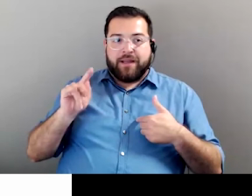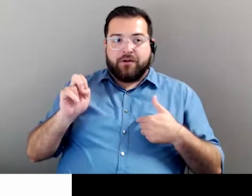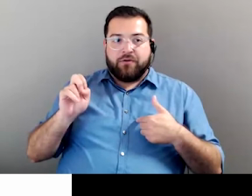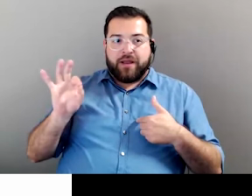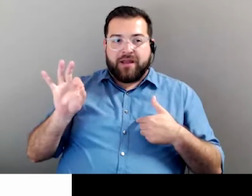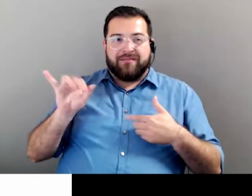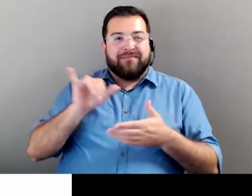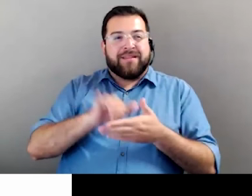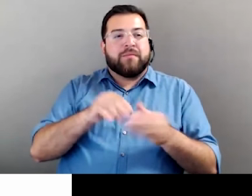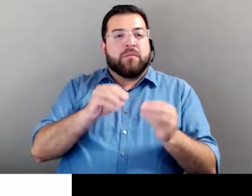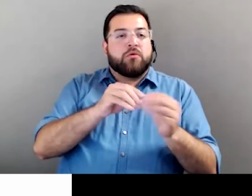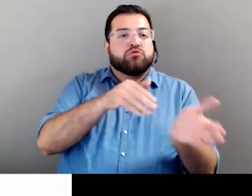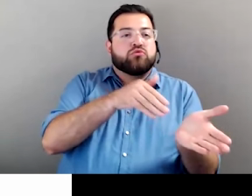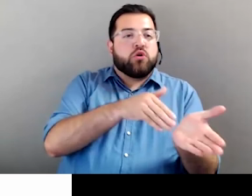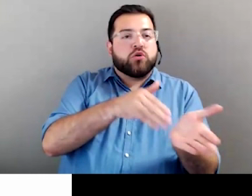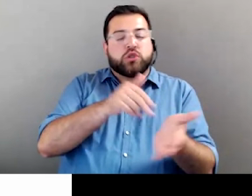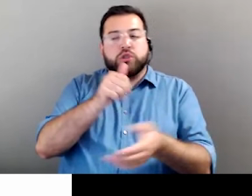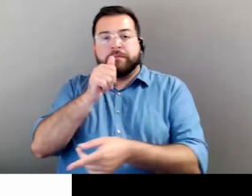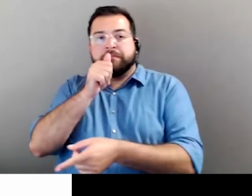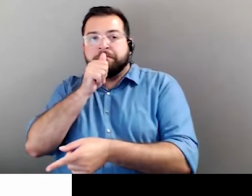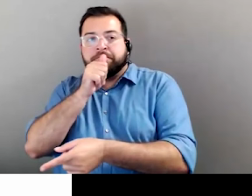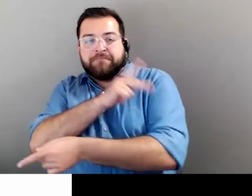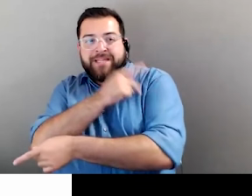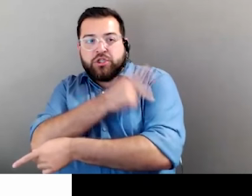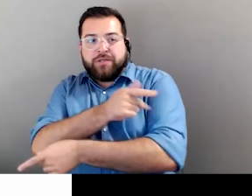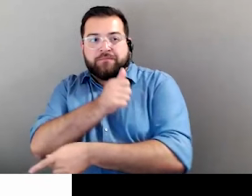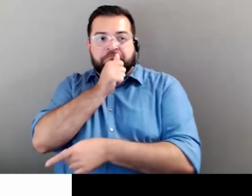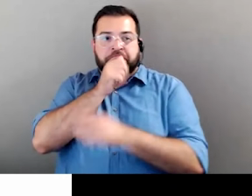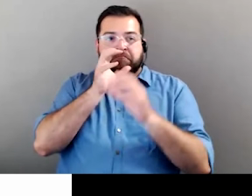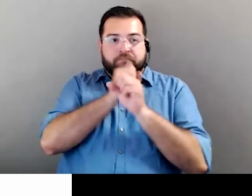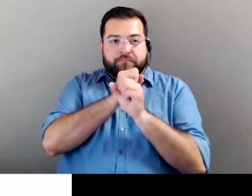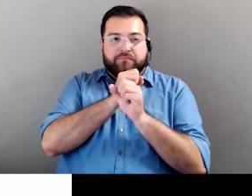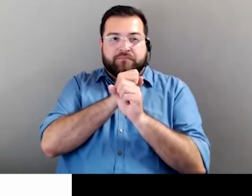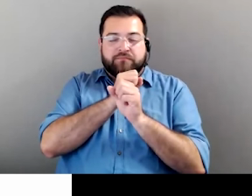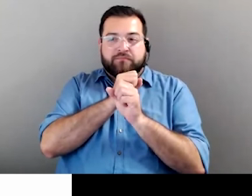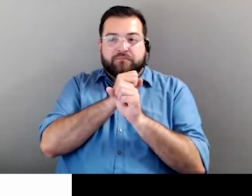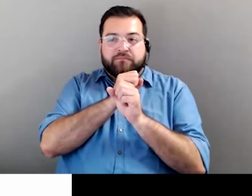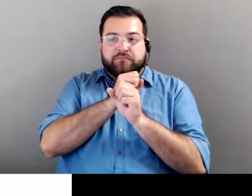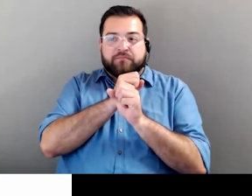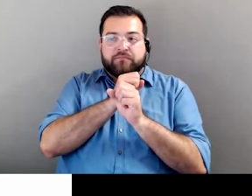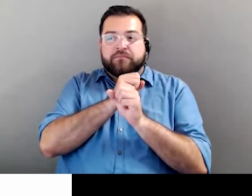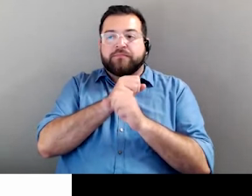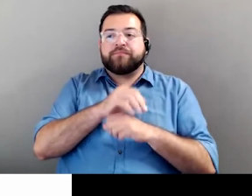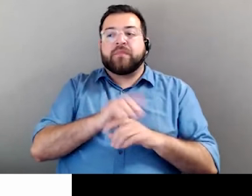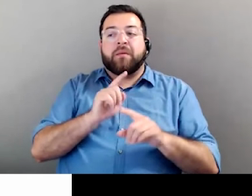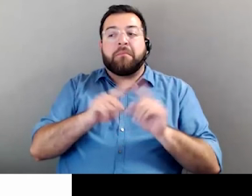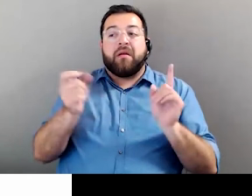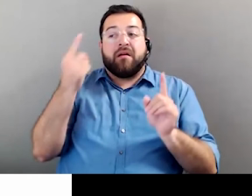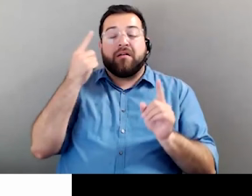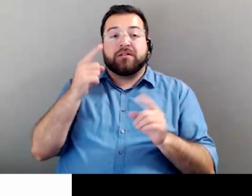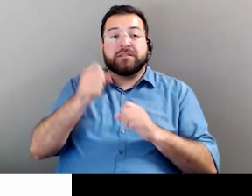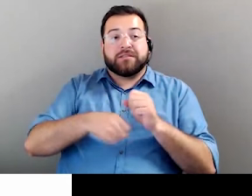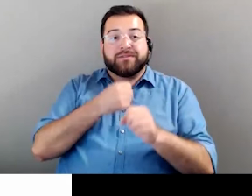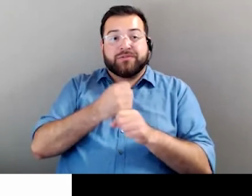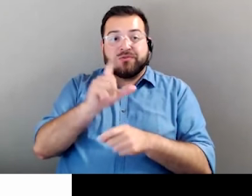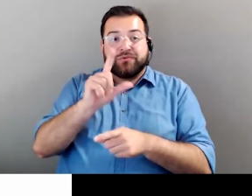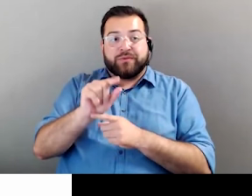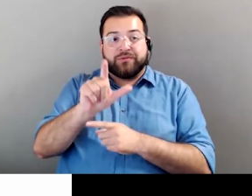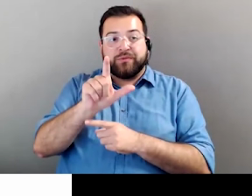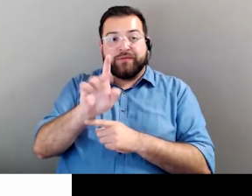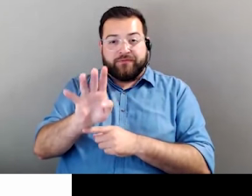doctor-patient privileges or whatever it may be. So, but the 2024 regulations